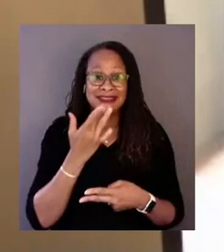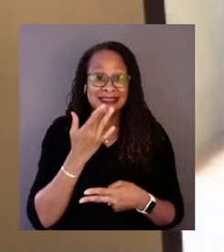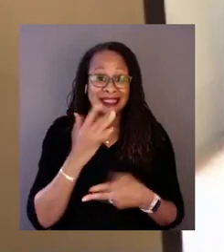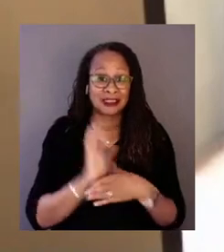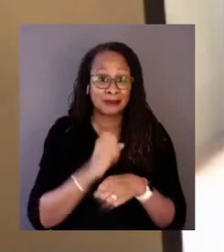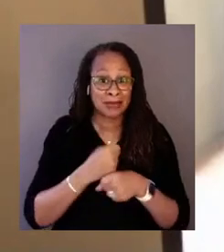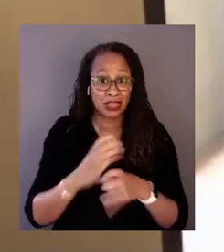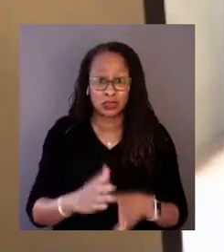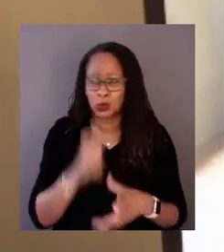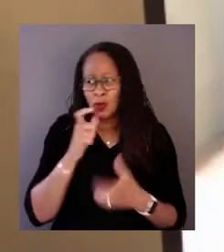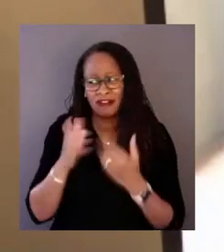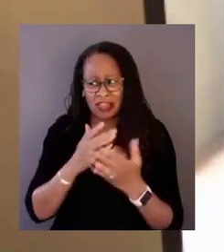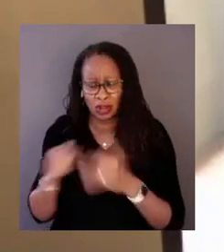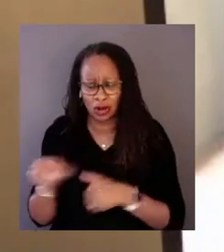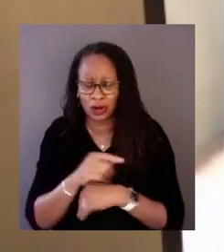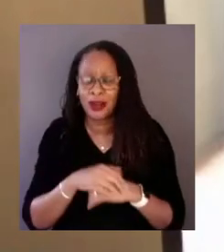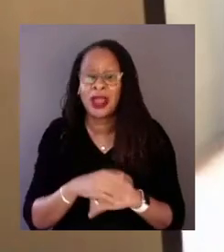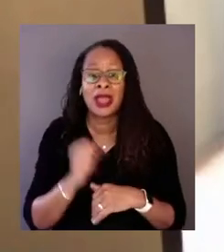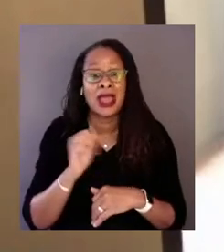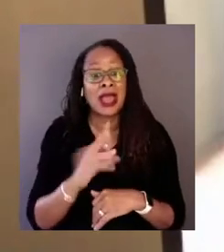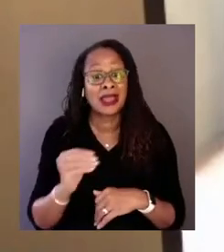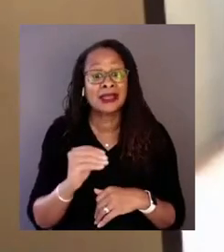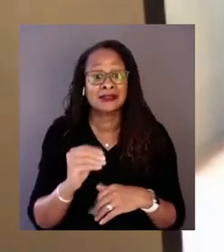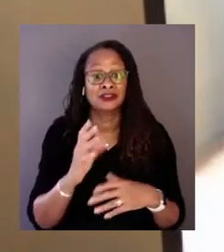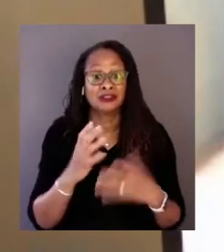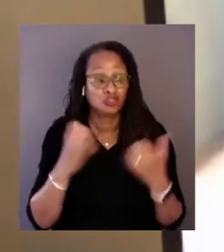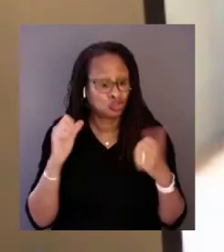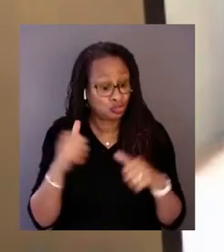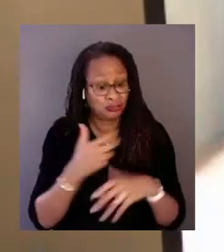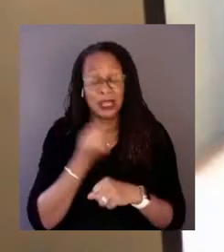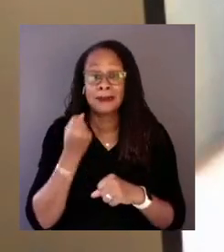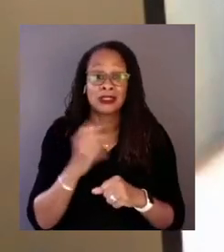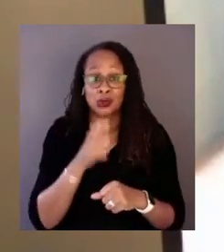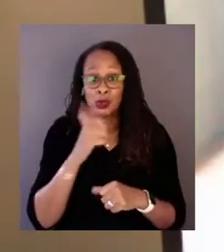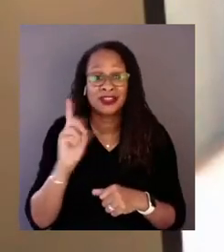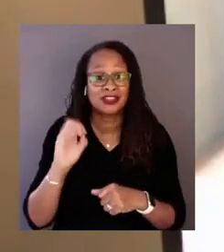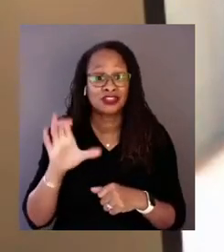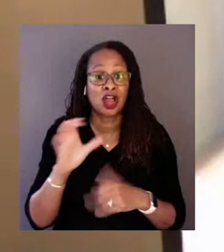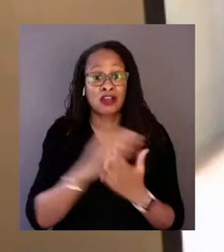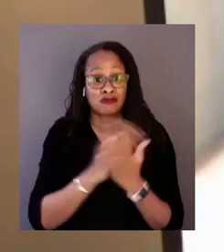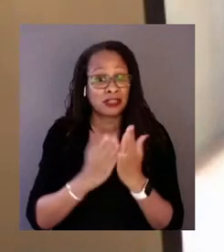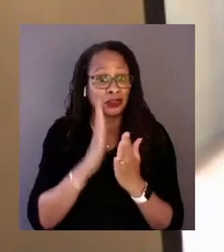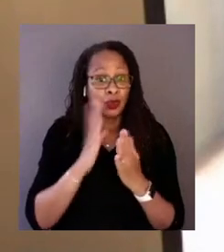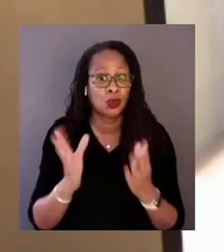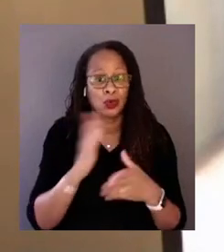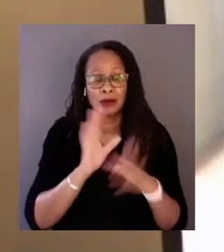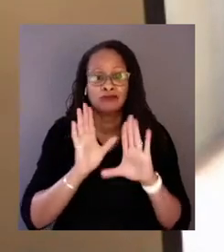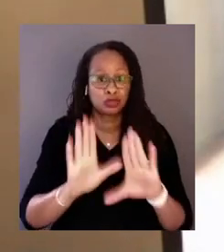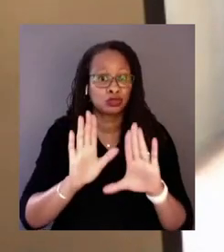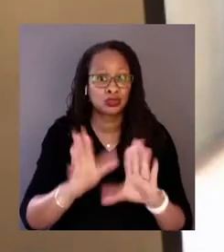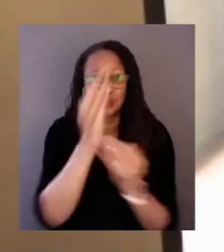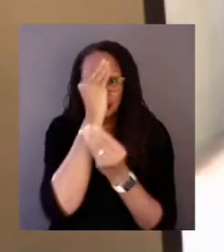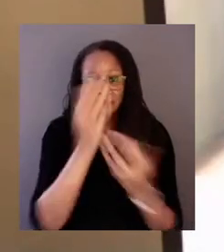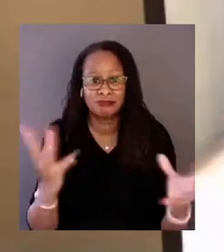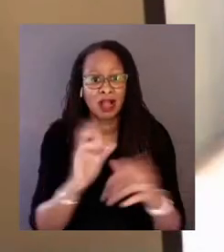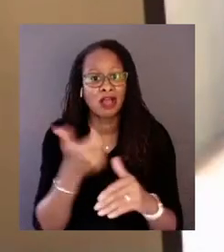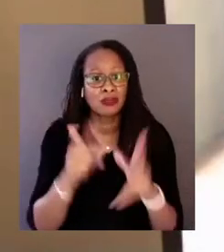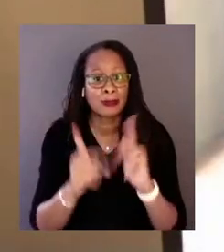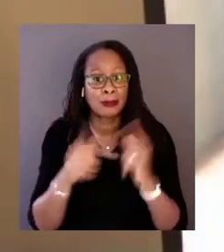and champions within the doc branch that are going to help push this over, who will tell other people, who will tell other people, because that's what's going to be